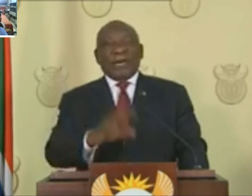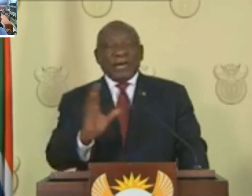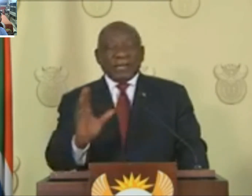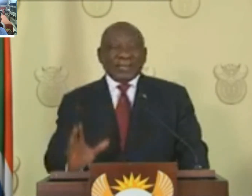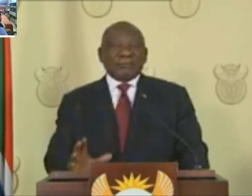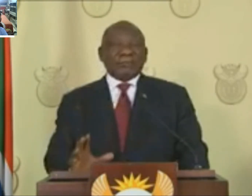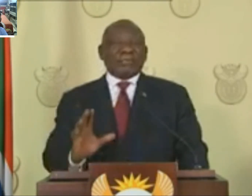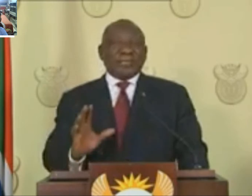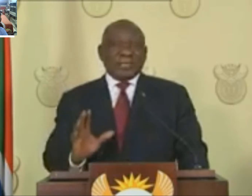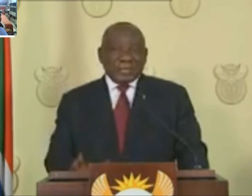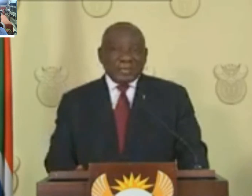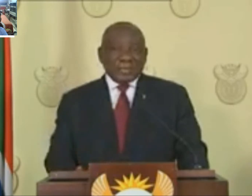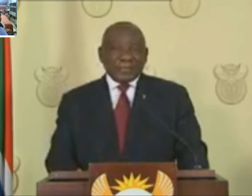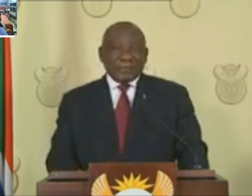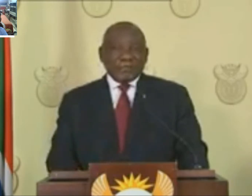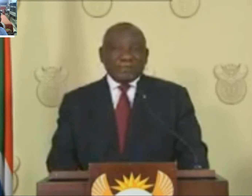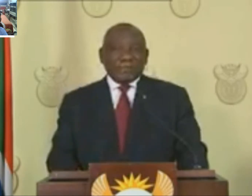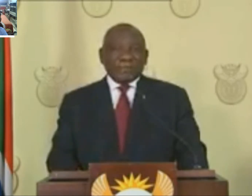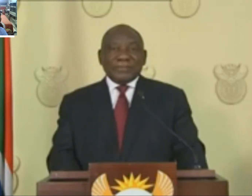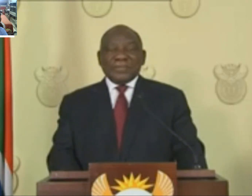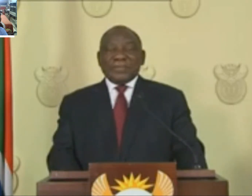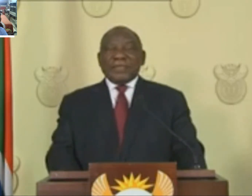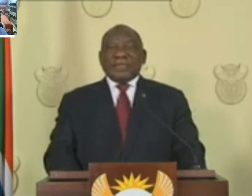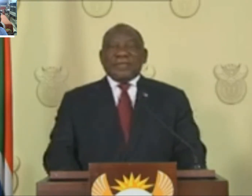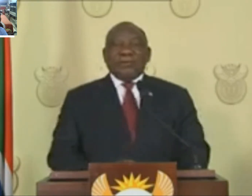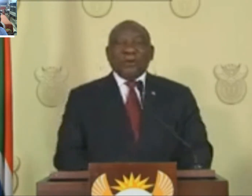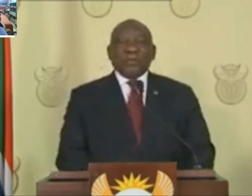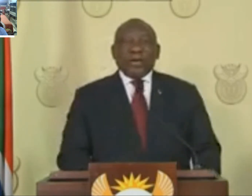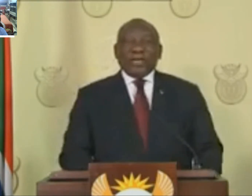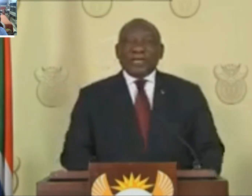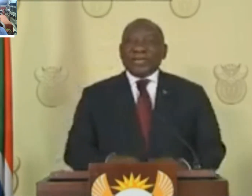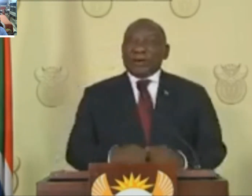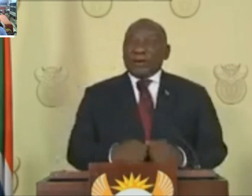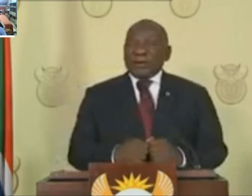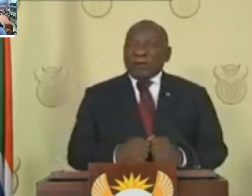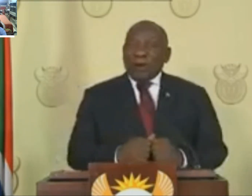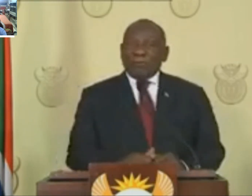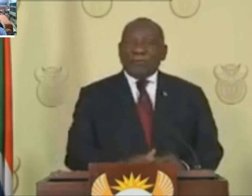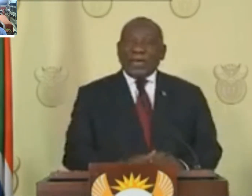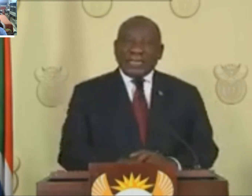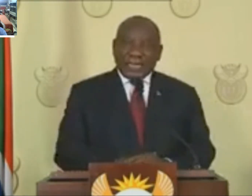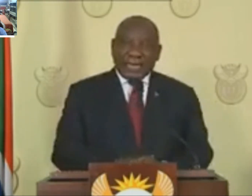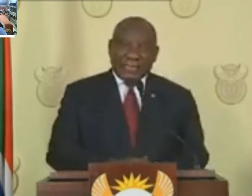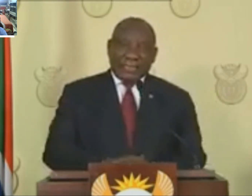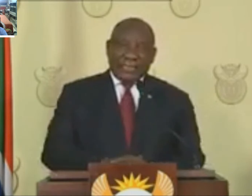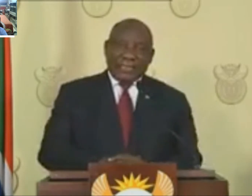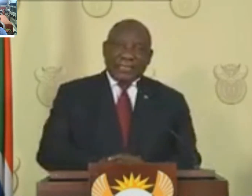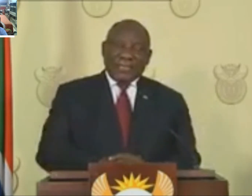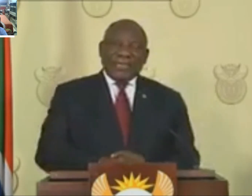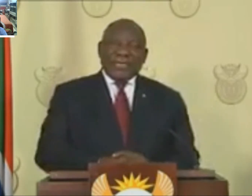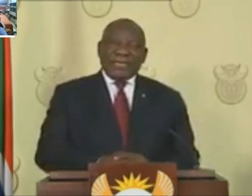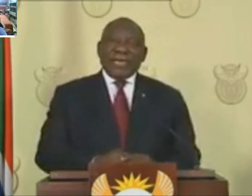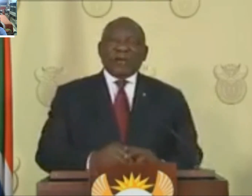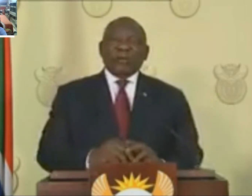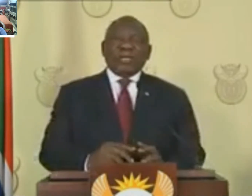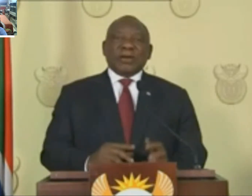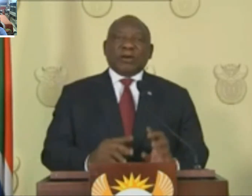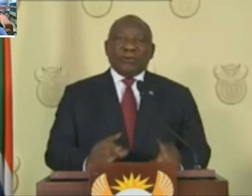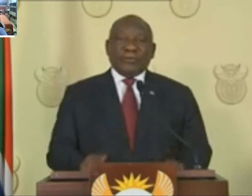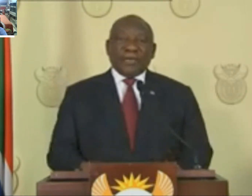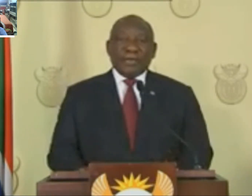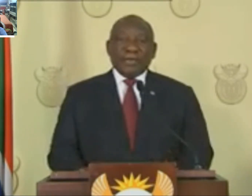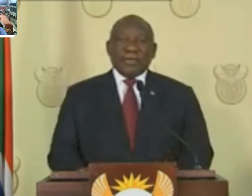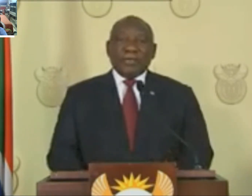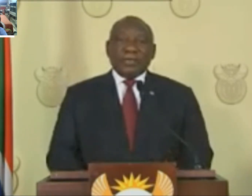over 150 years. Fourth one is the cough etiquette,